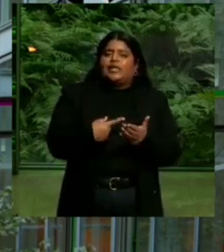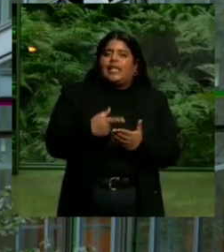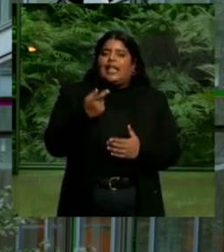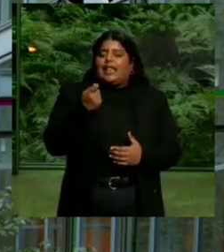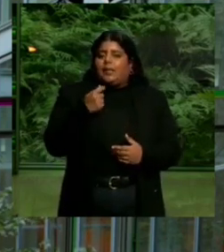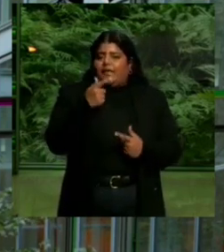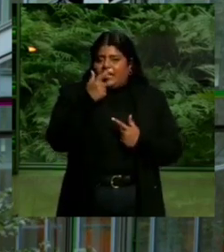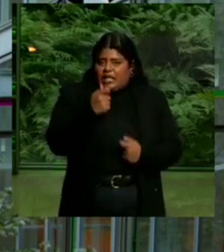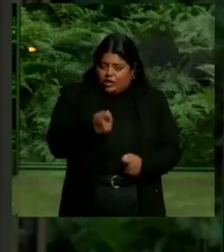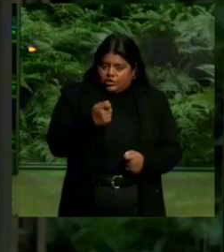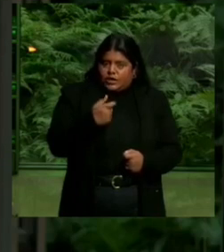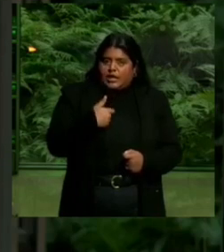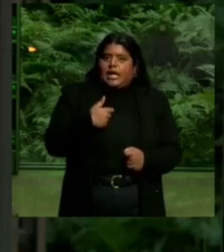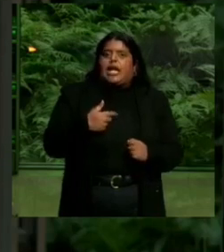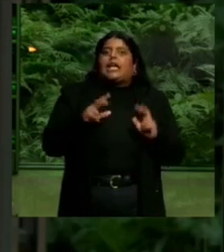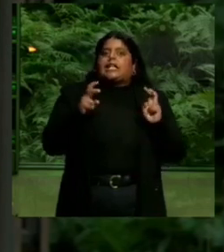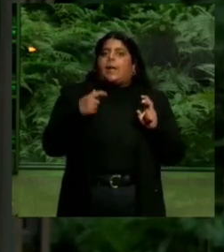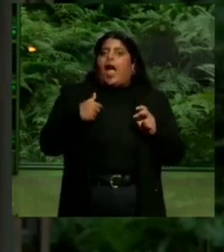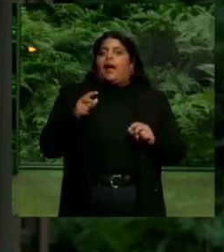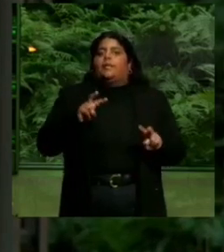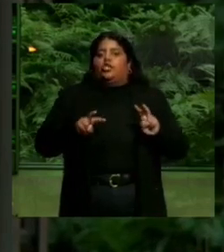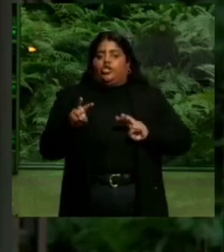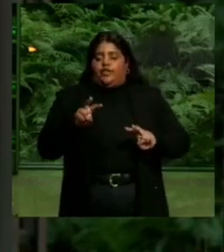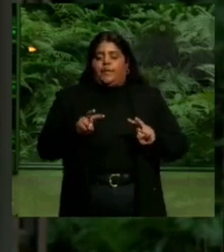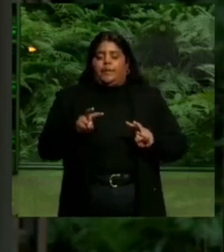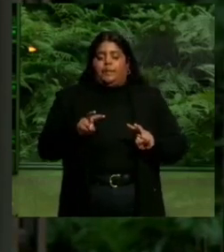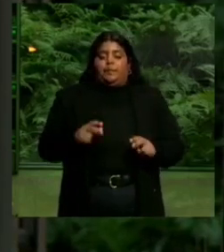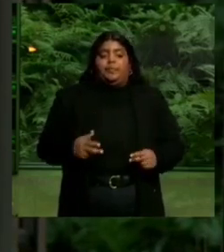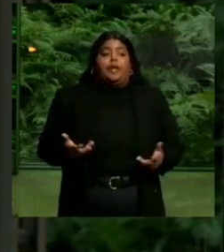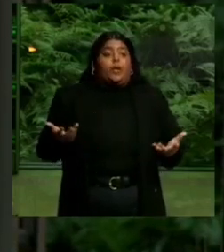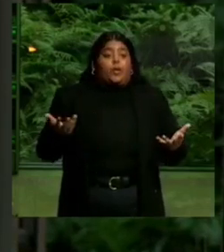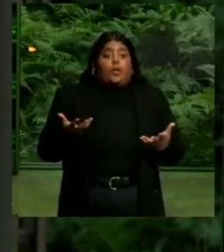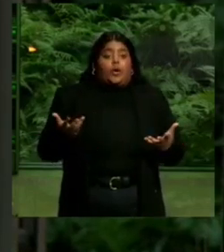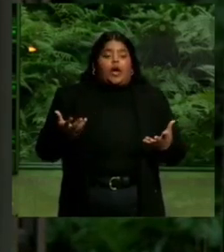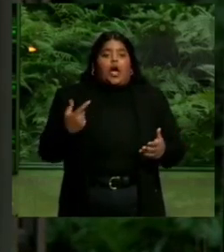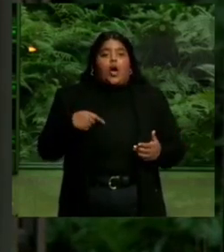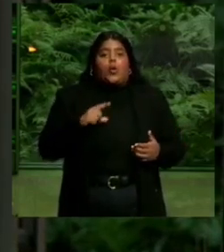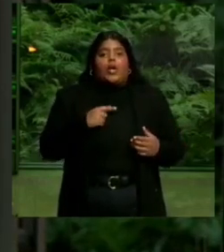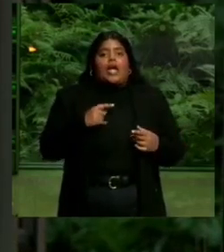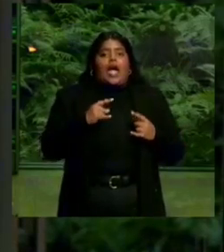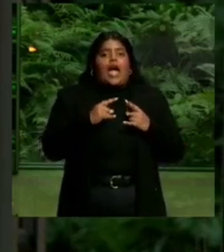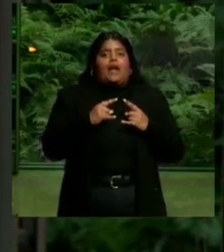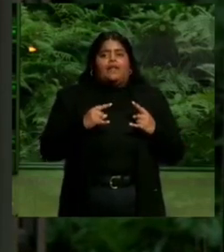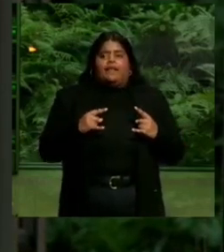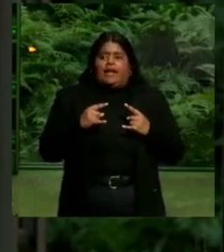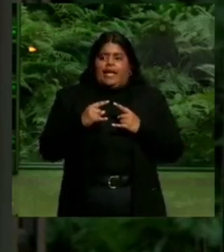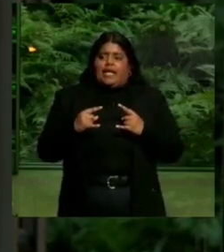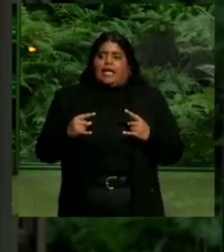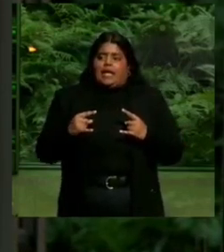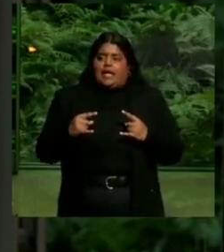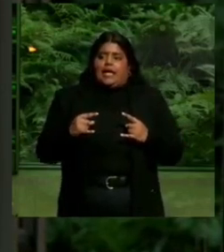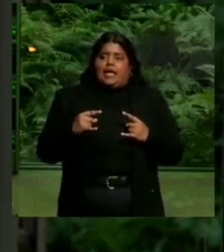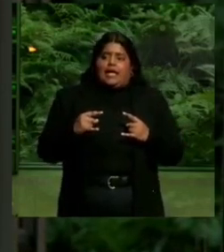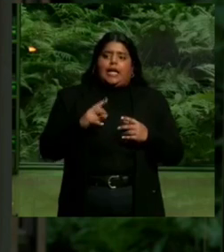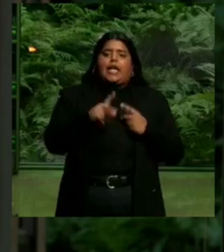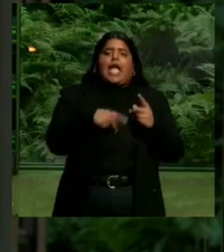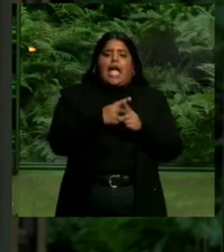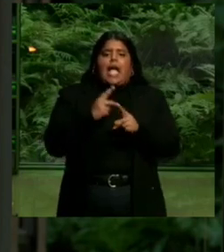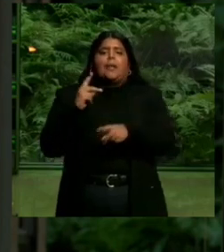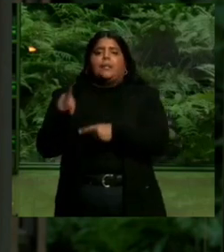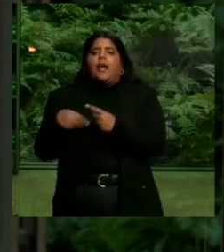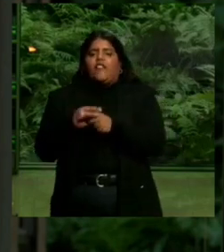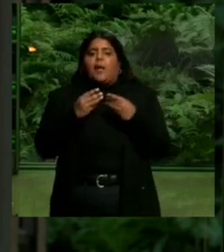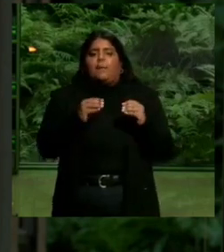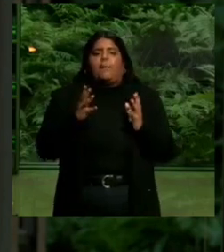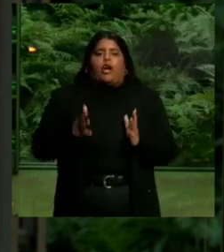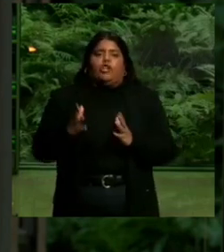interesting topic that I observe, which is we have camps of marketers. We have marketers who have decided they're